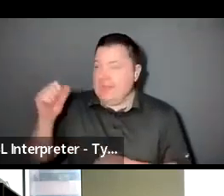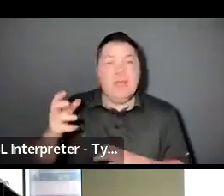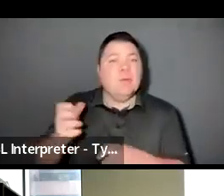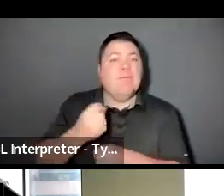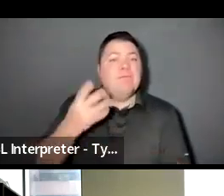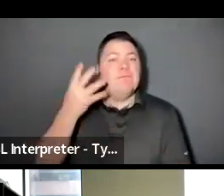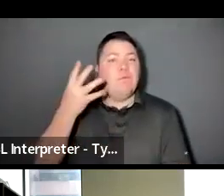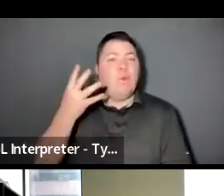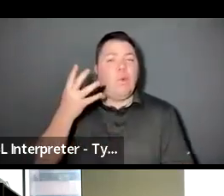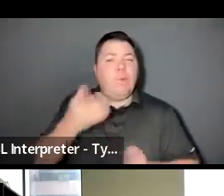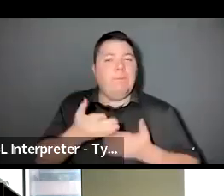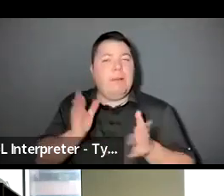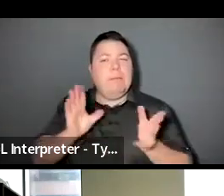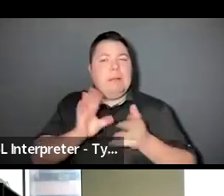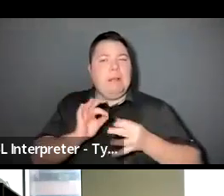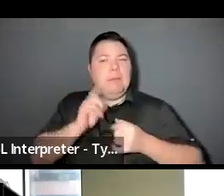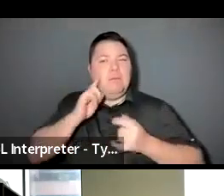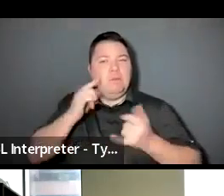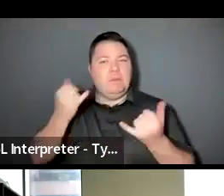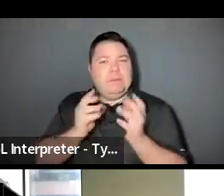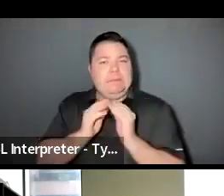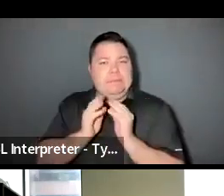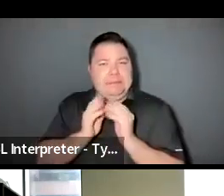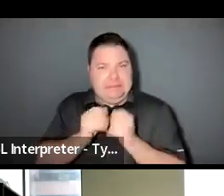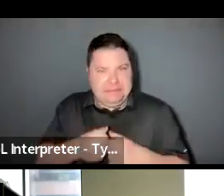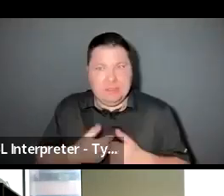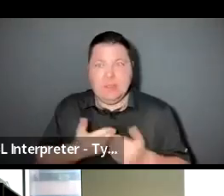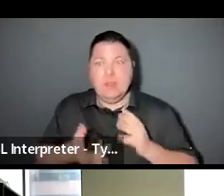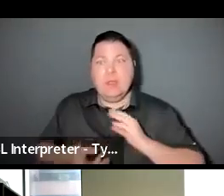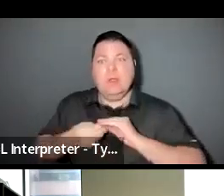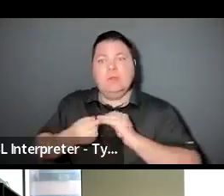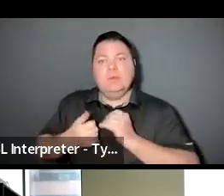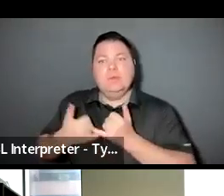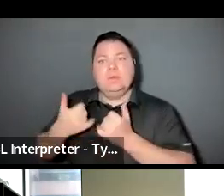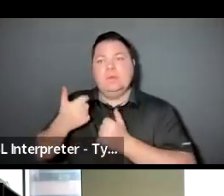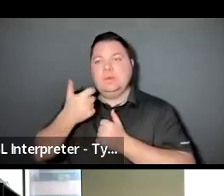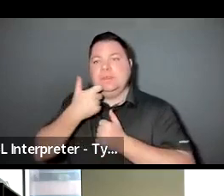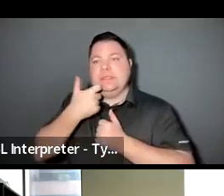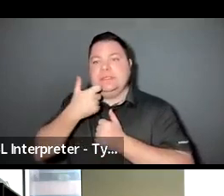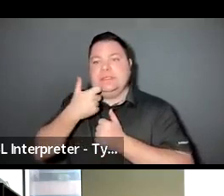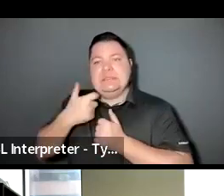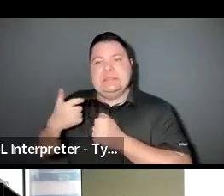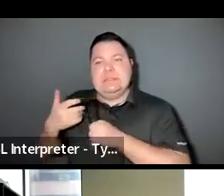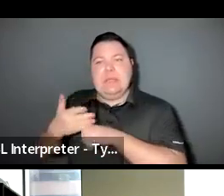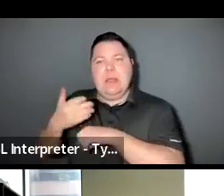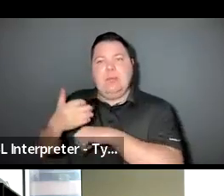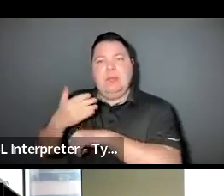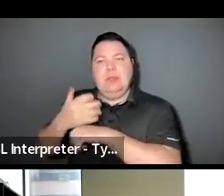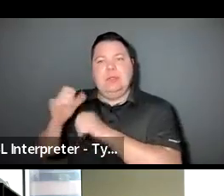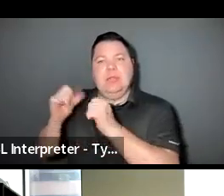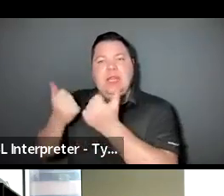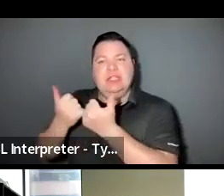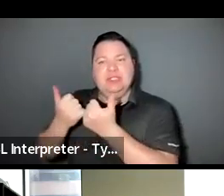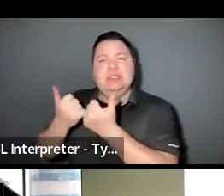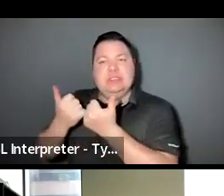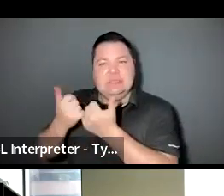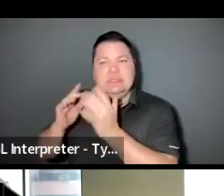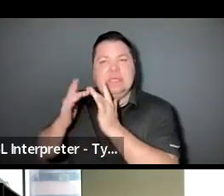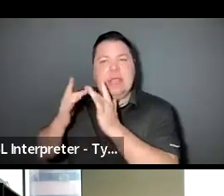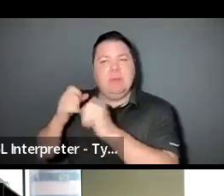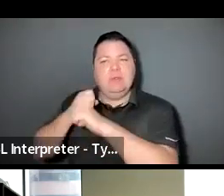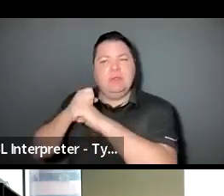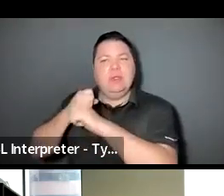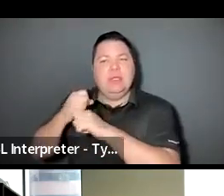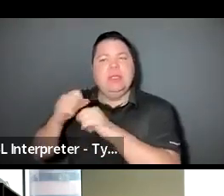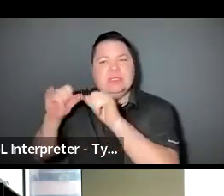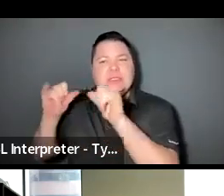public comments for today's meeting. In addition, due to the recent upgrades in the agency's cybersecurity system, we learned